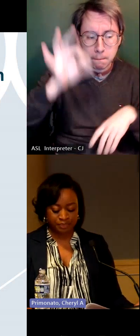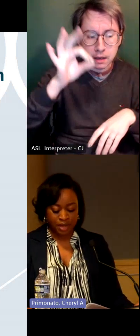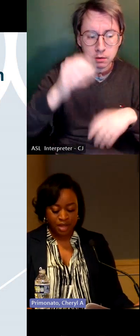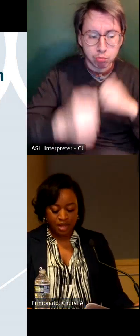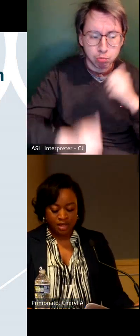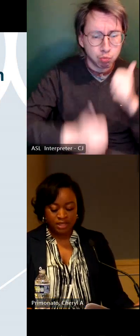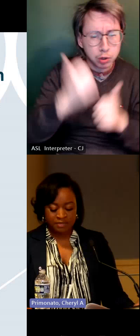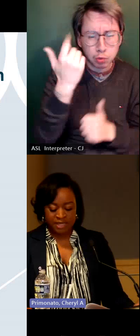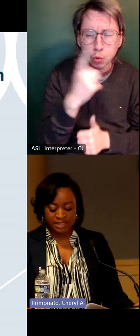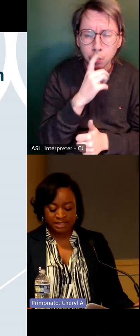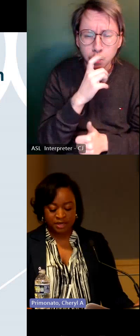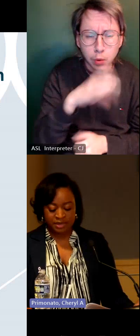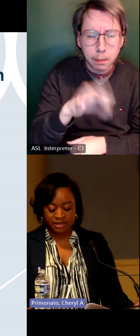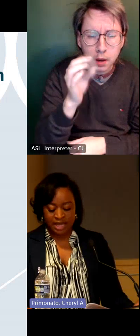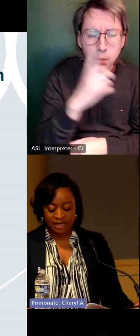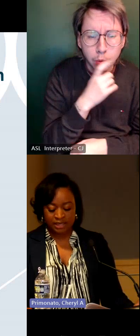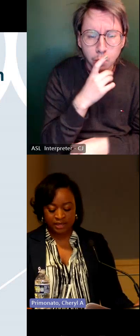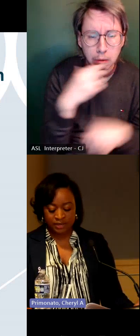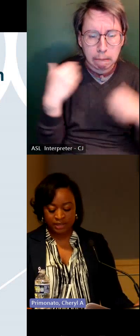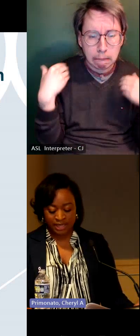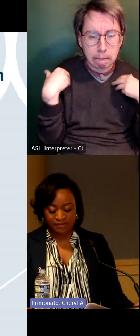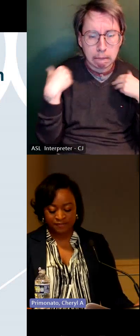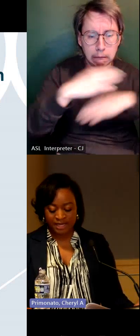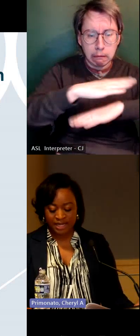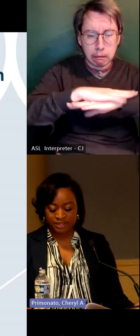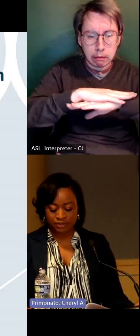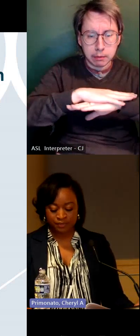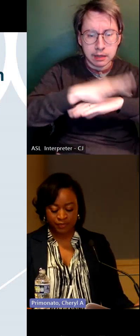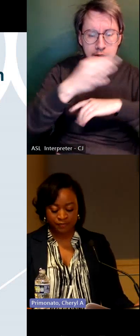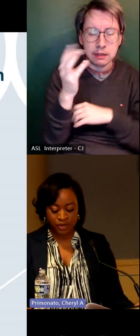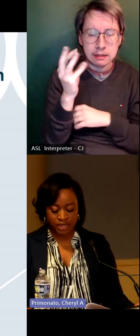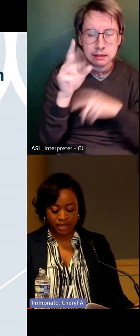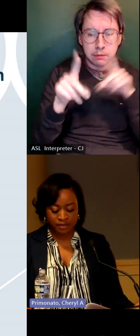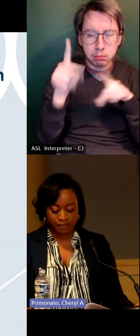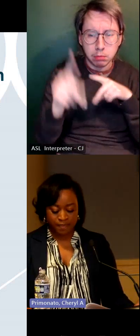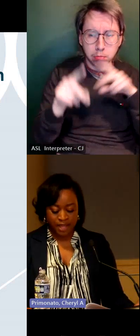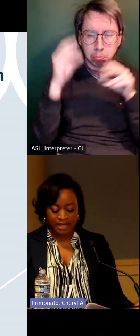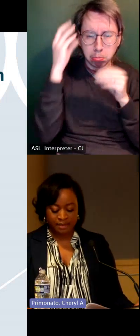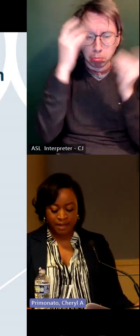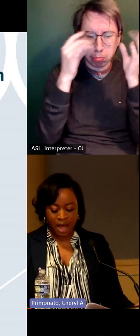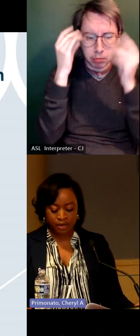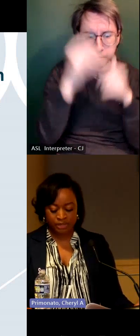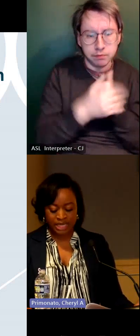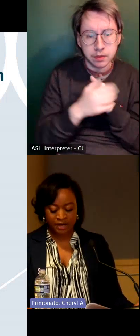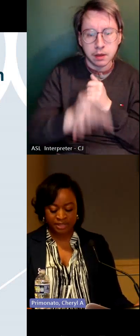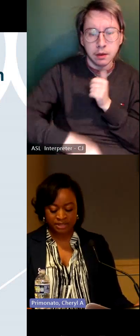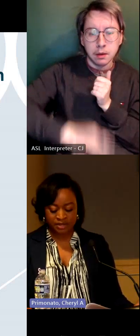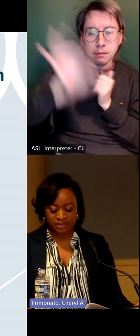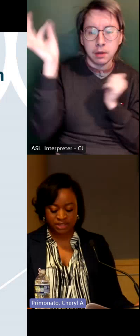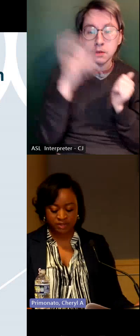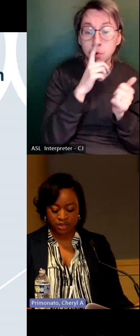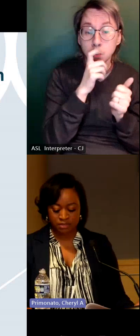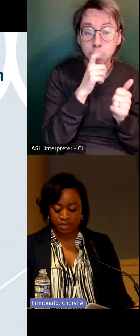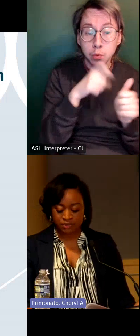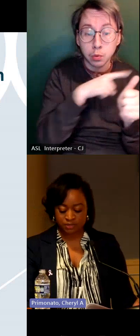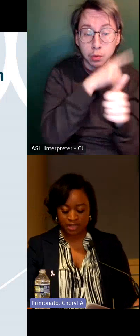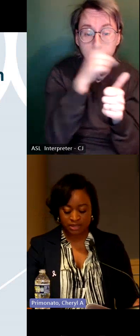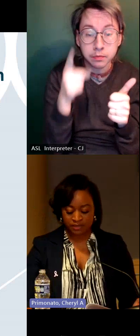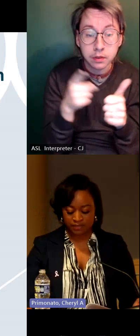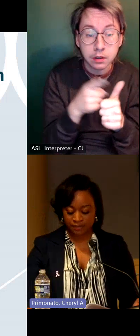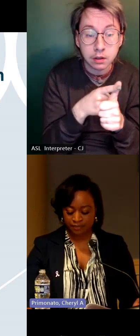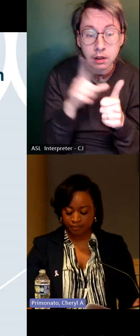leadership. The committee determined that Lincoln Financial, Voya, and Empower Retirement Services were the